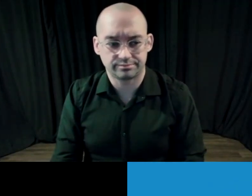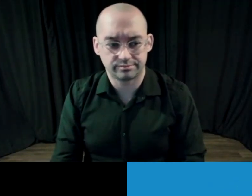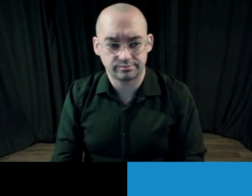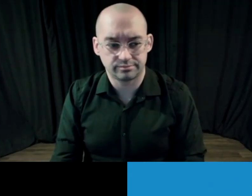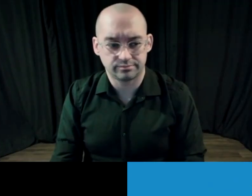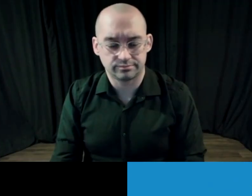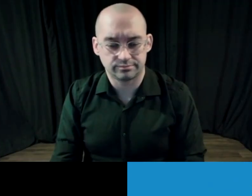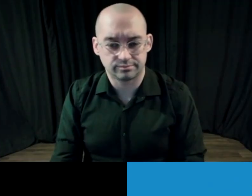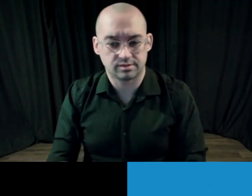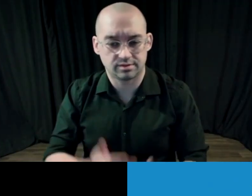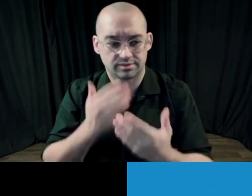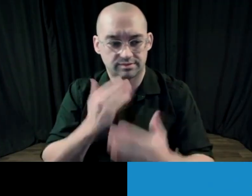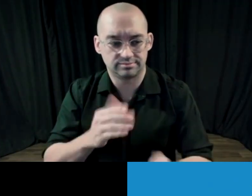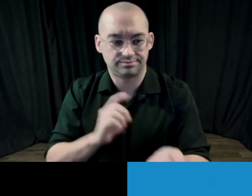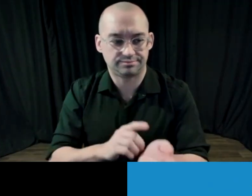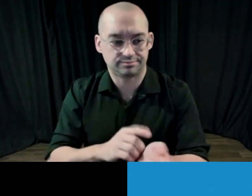Thank you, Dr. Cavano.